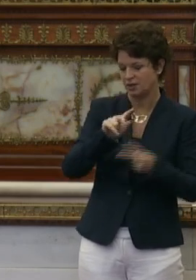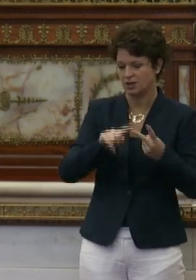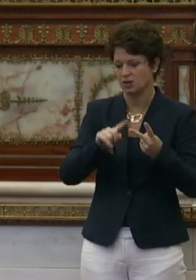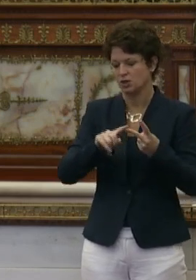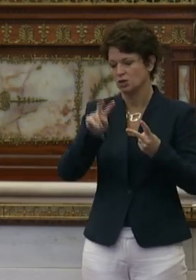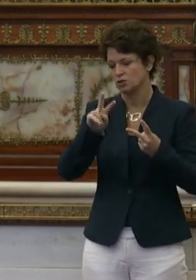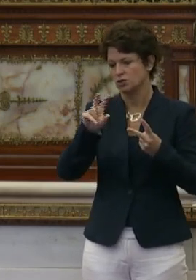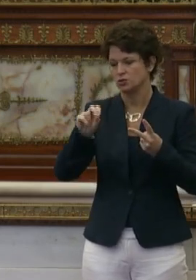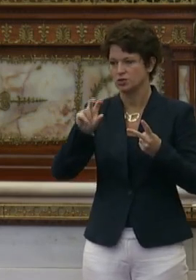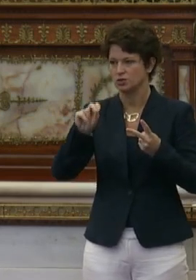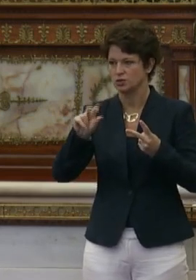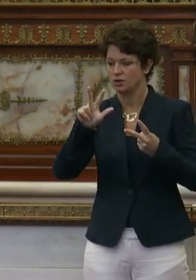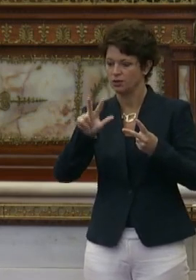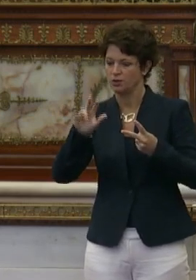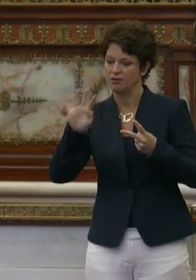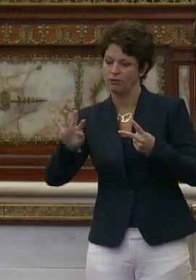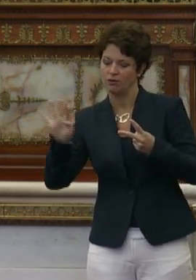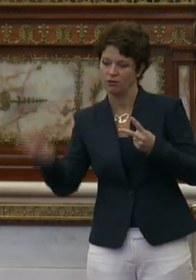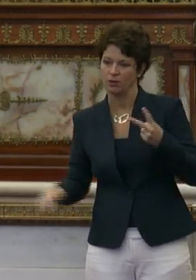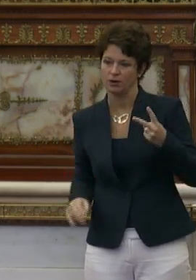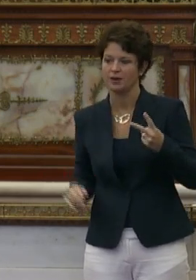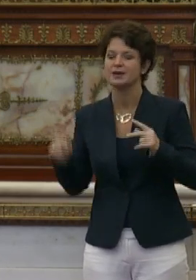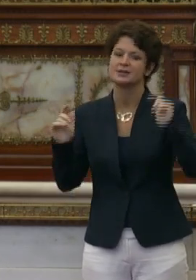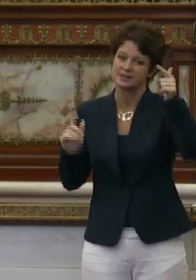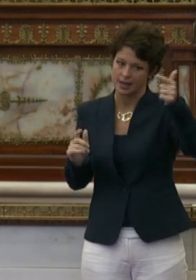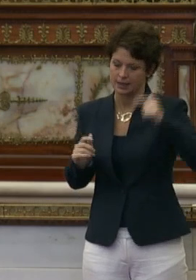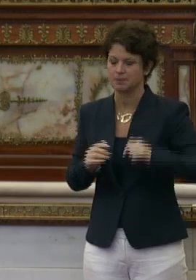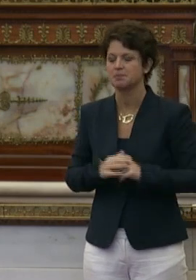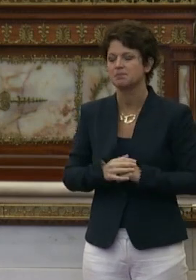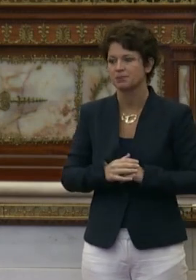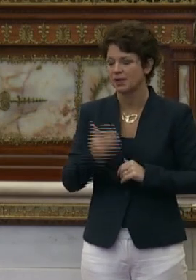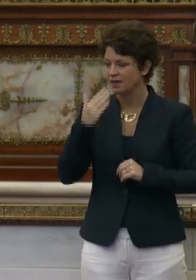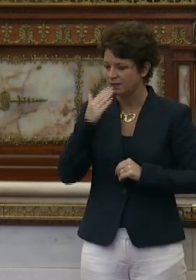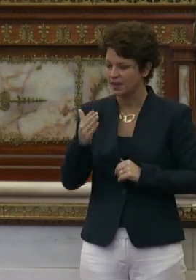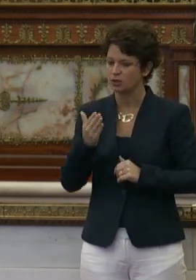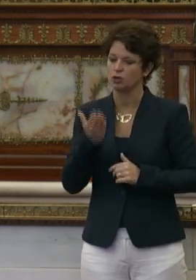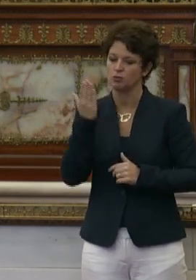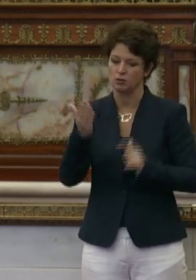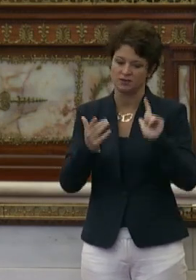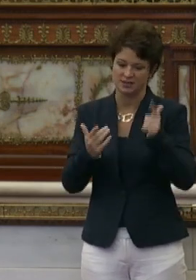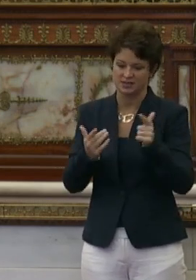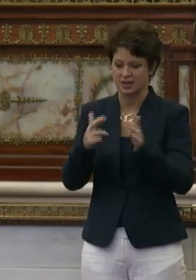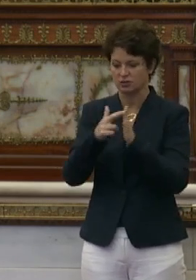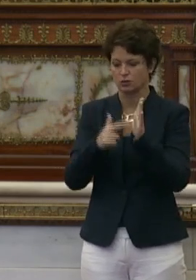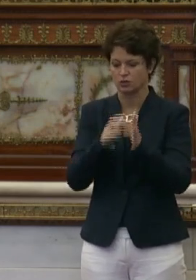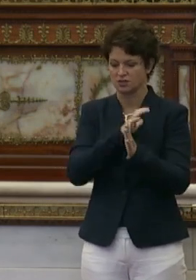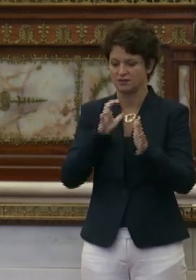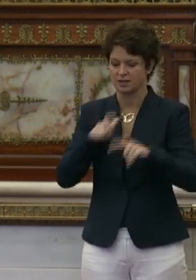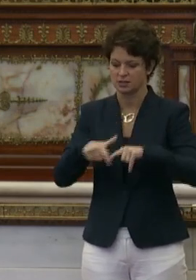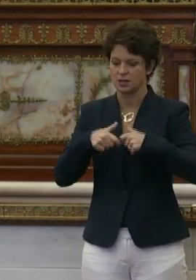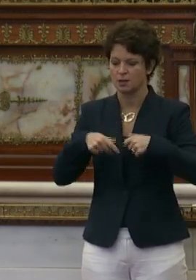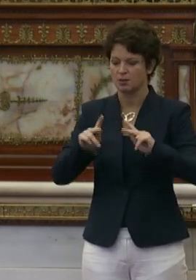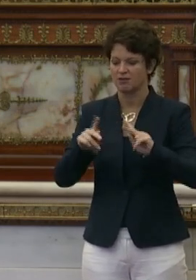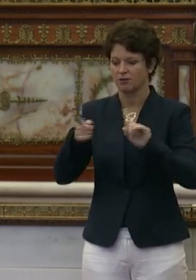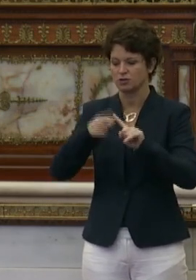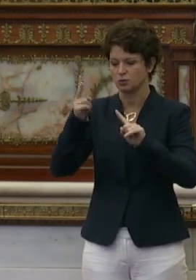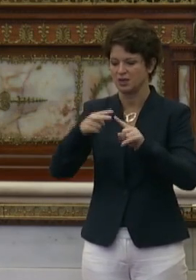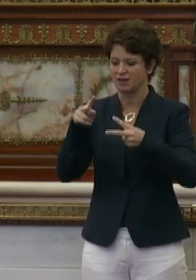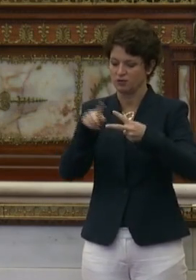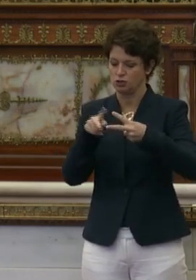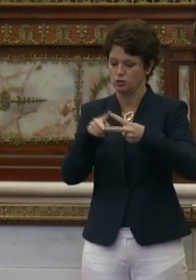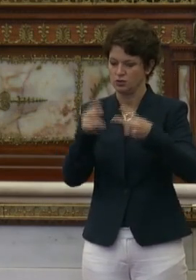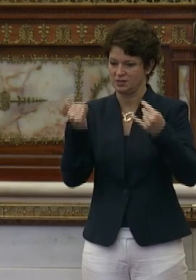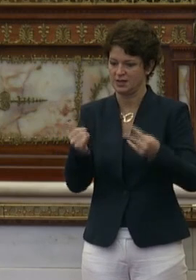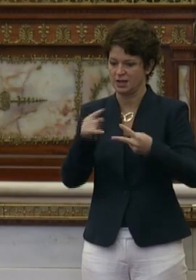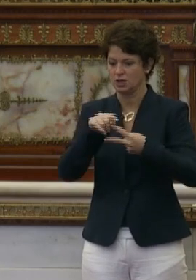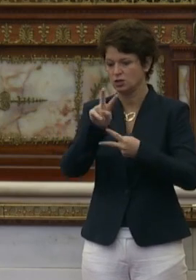and 200344. Second. Thank you. It's been moved and properly seconded that the rules of council be suspended so as to permit first reading this